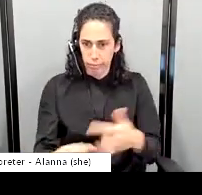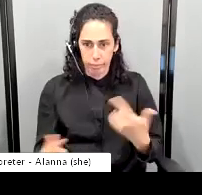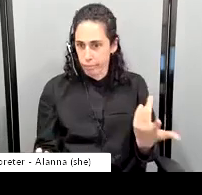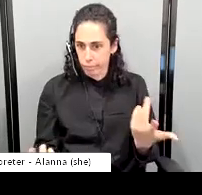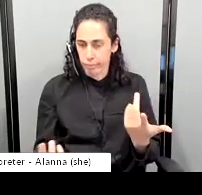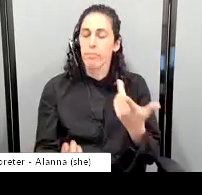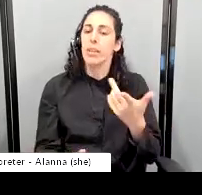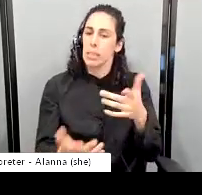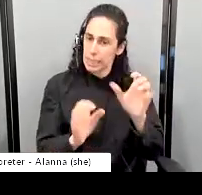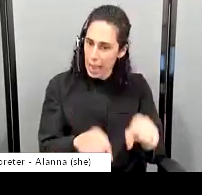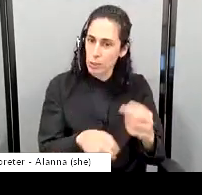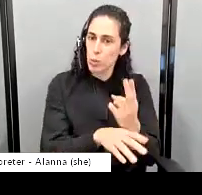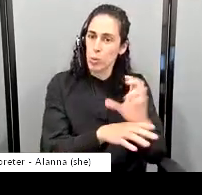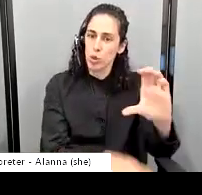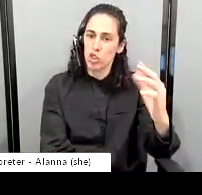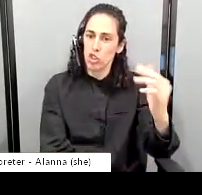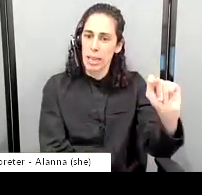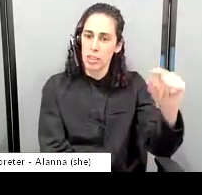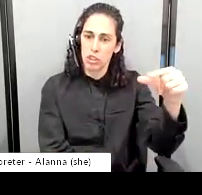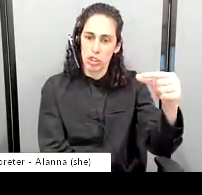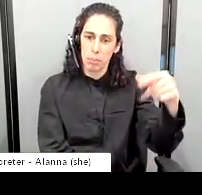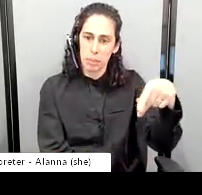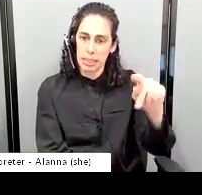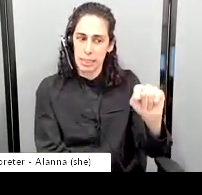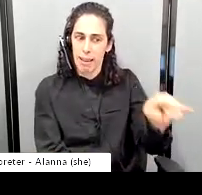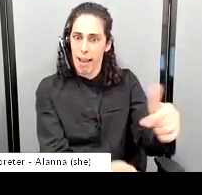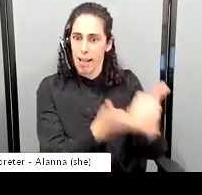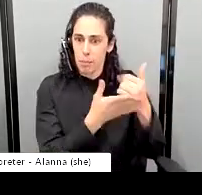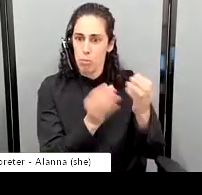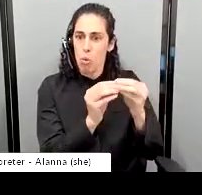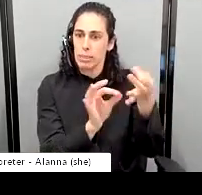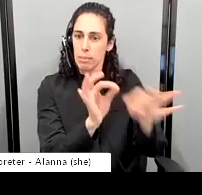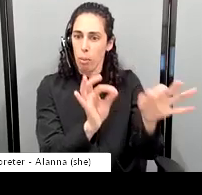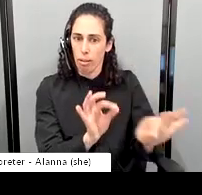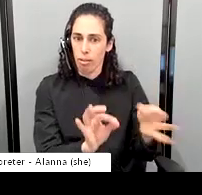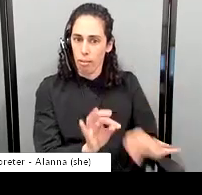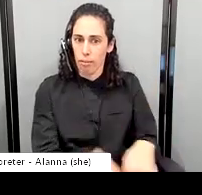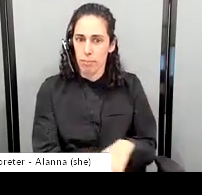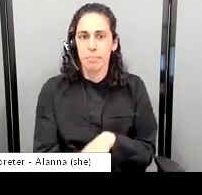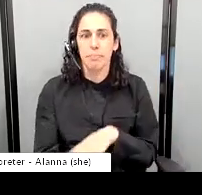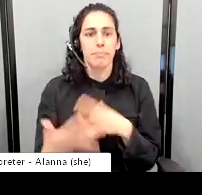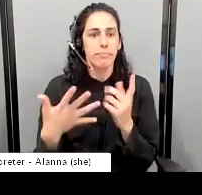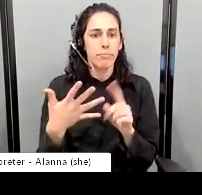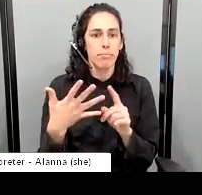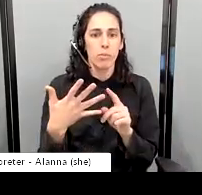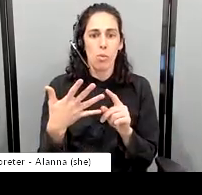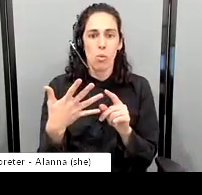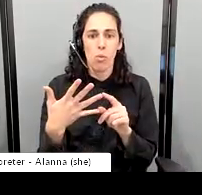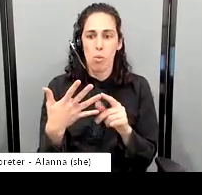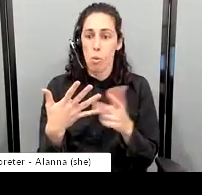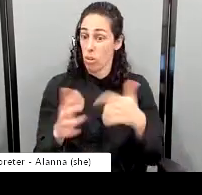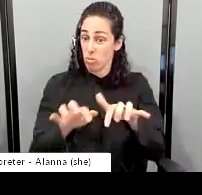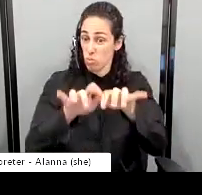in? Or writing a difficult email. Remember I said the big thing that distinguishes it from like a